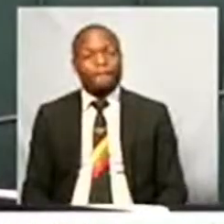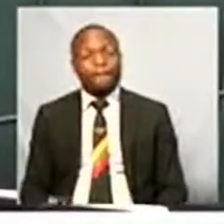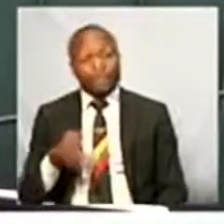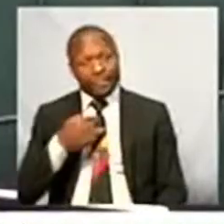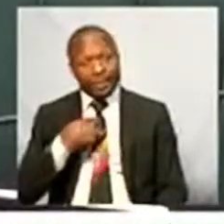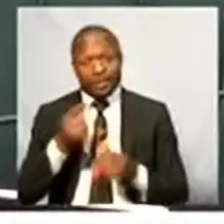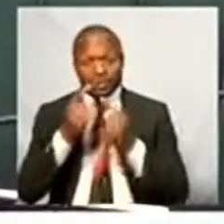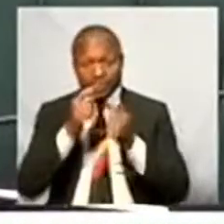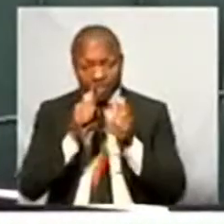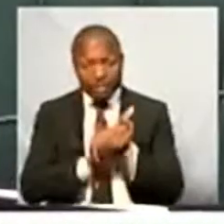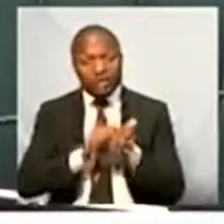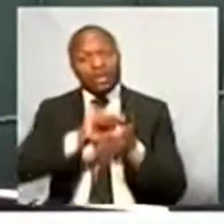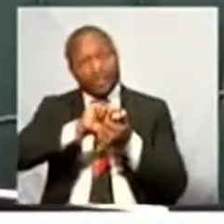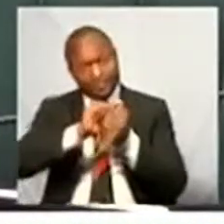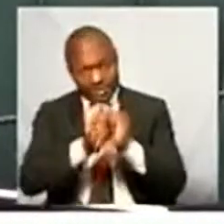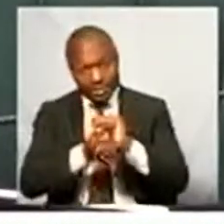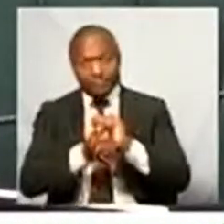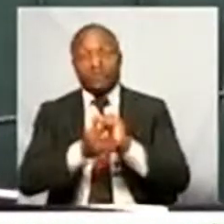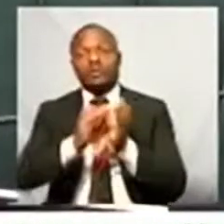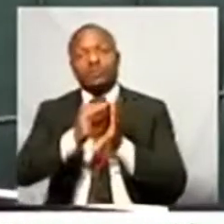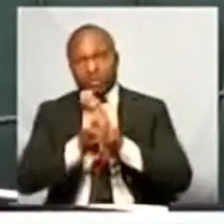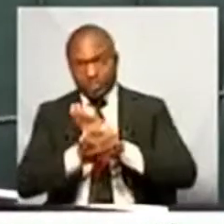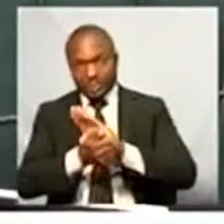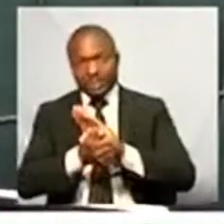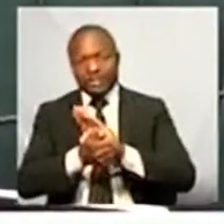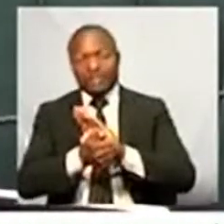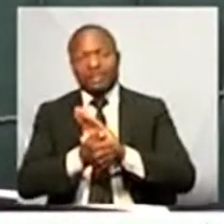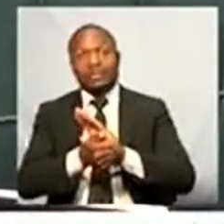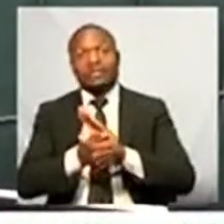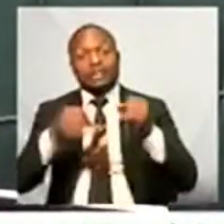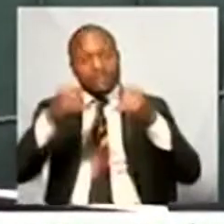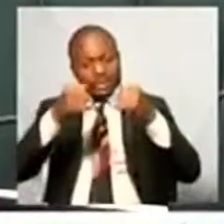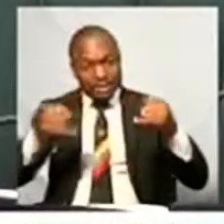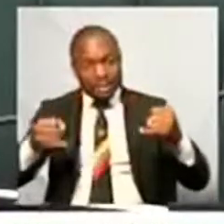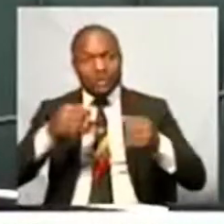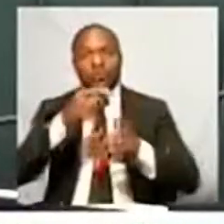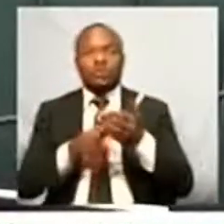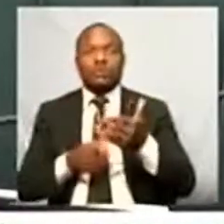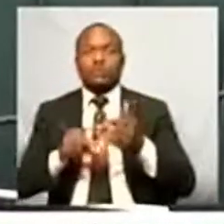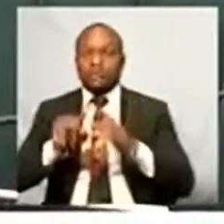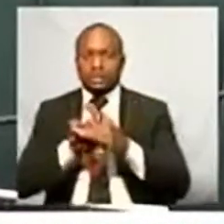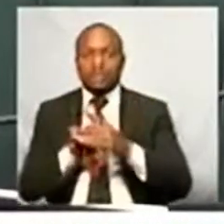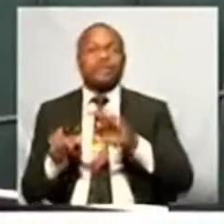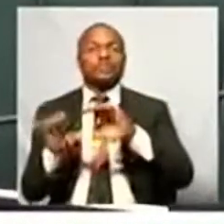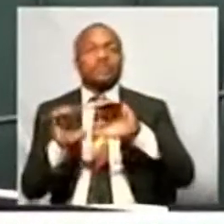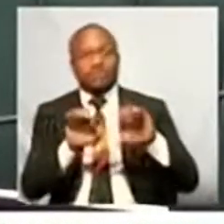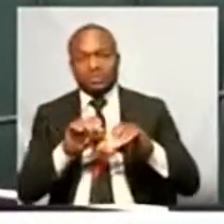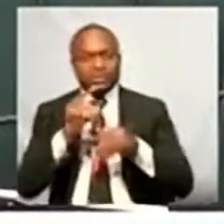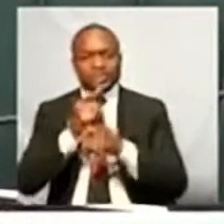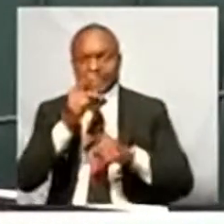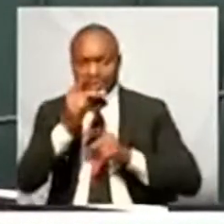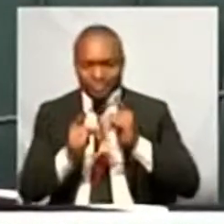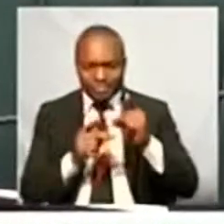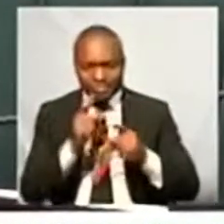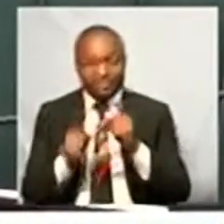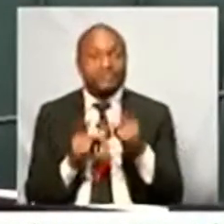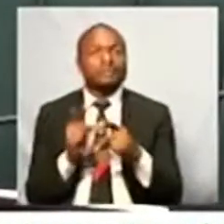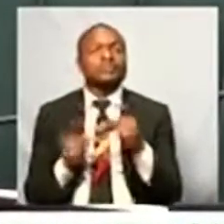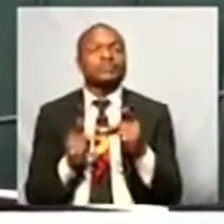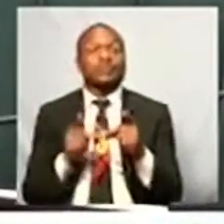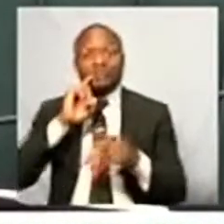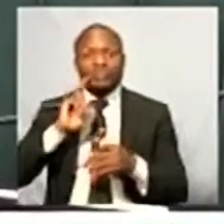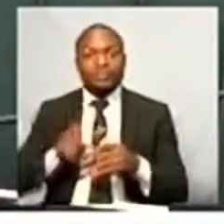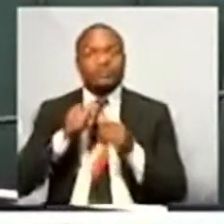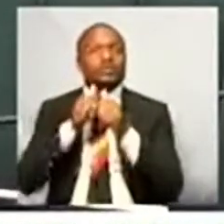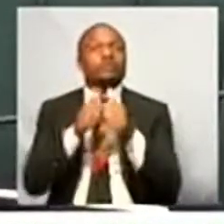talked about amendment of the Act, it is in line with what we have started doing. It's just a process that is supposed